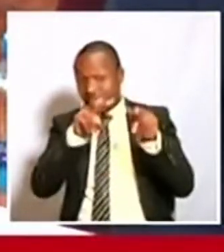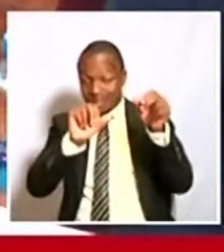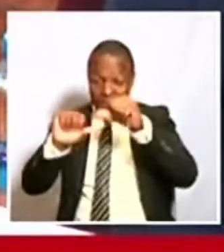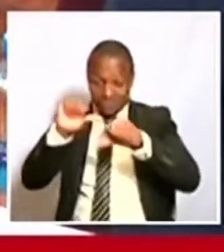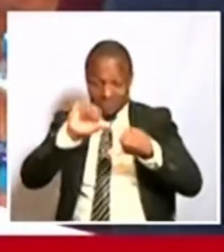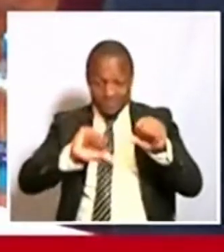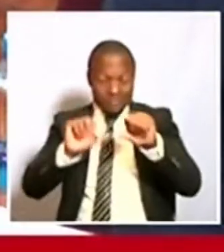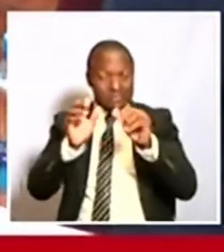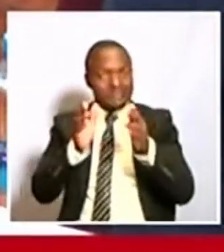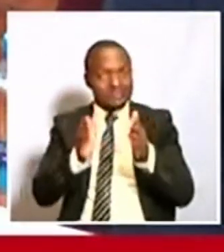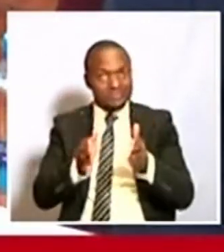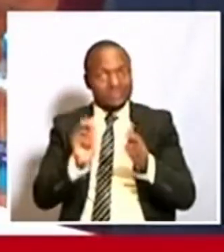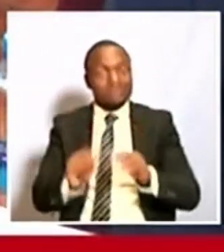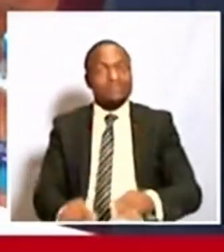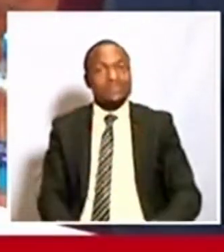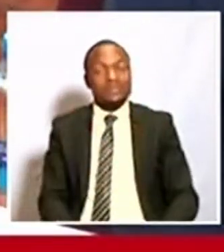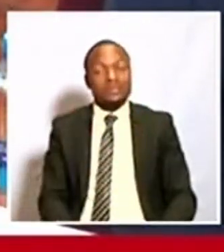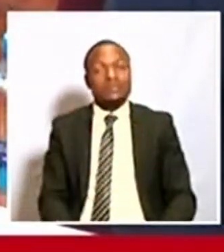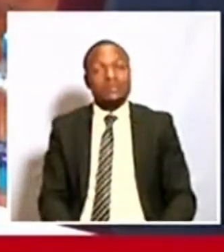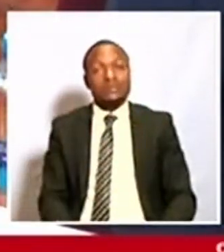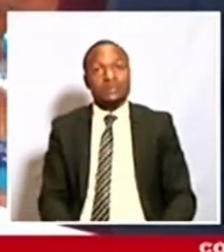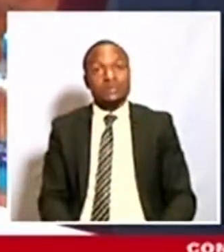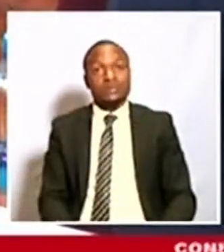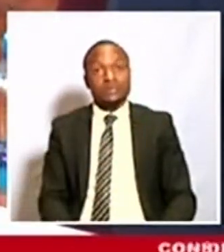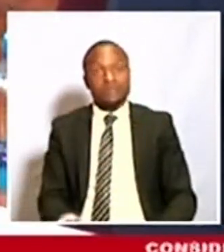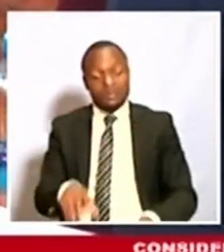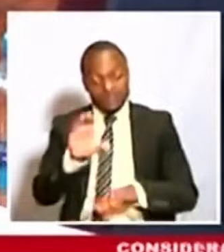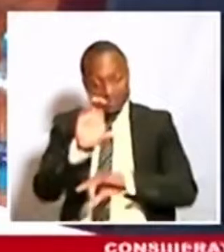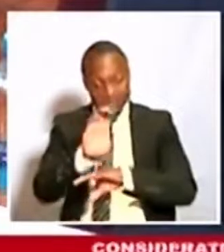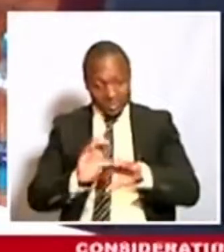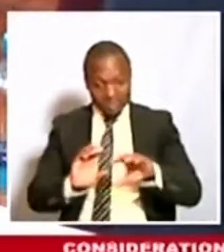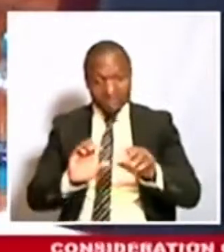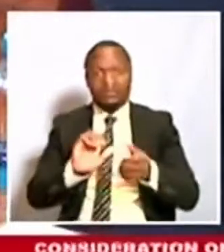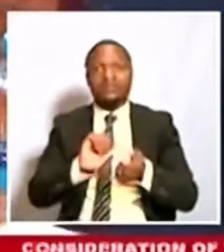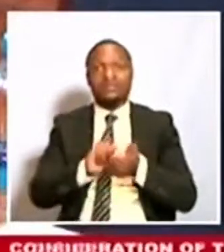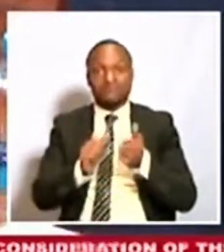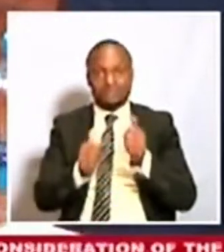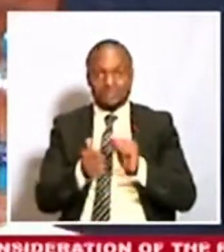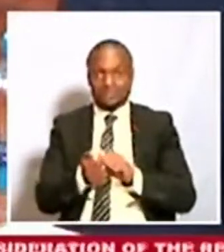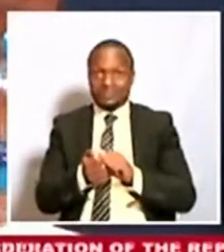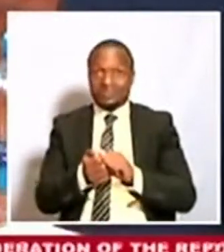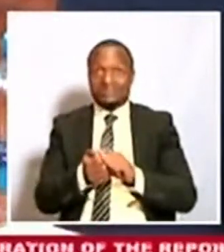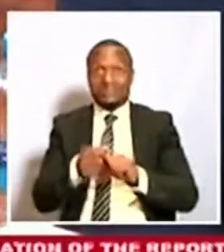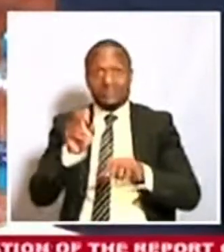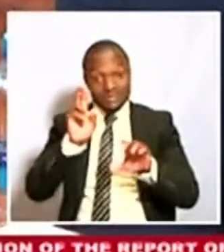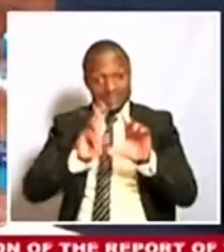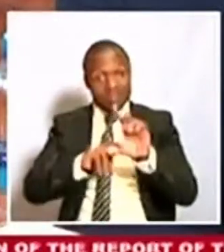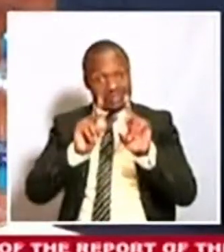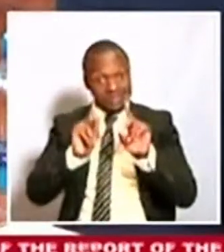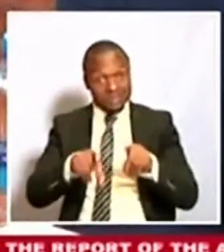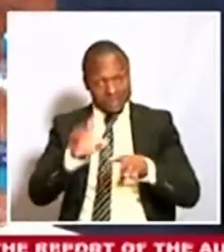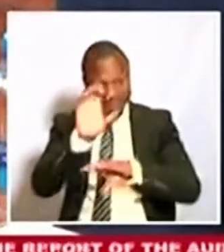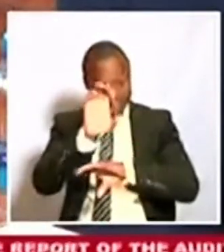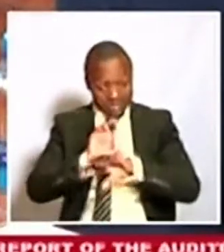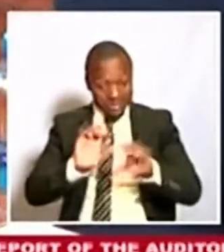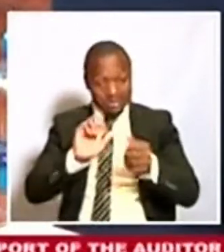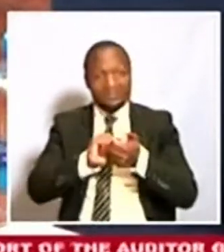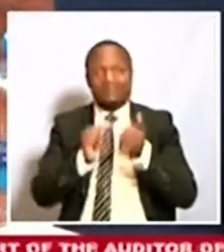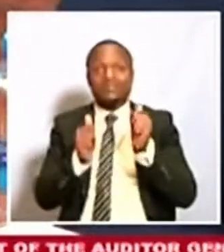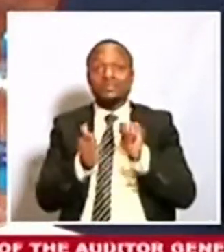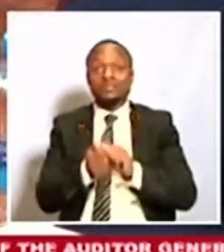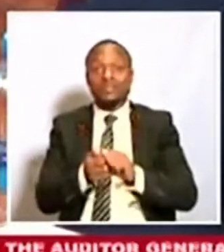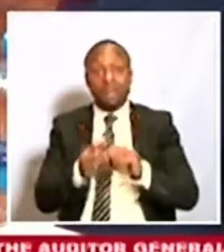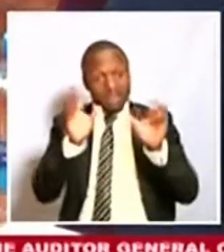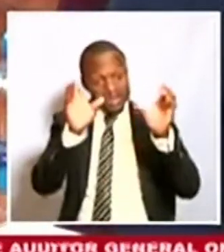auditors. So you come to the cause of query. Okay. Without reading Chair, the cause of the query was that